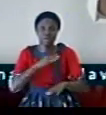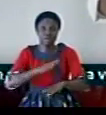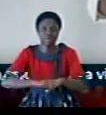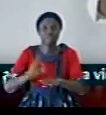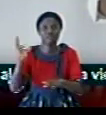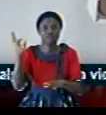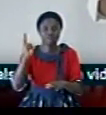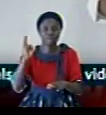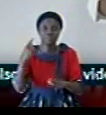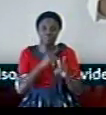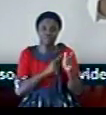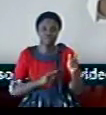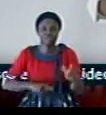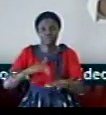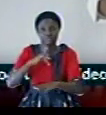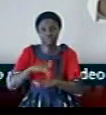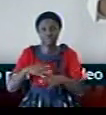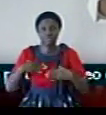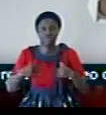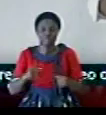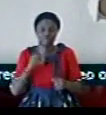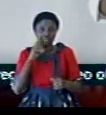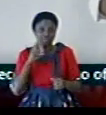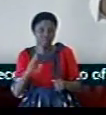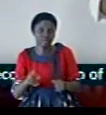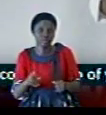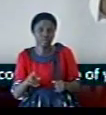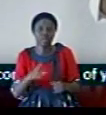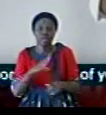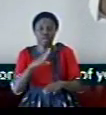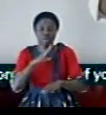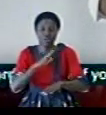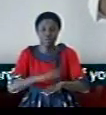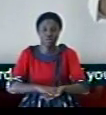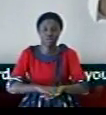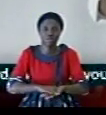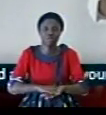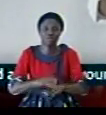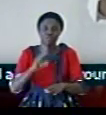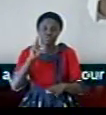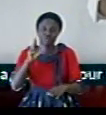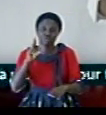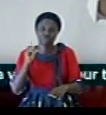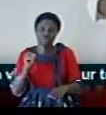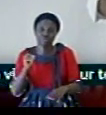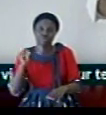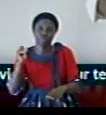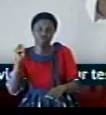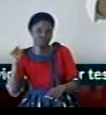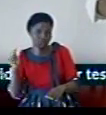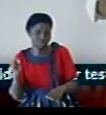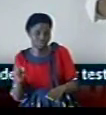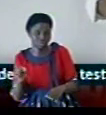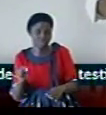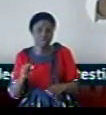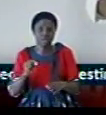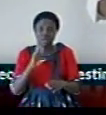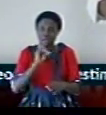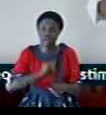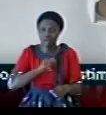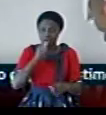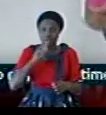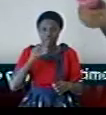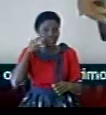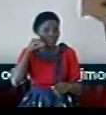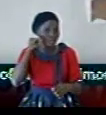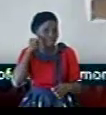since 2020, I've been on drugs every day, morning and night. But the second day, which is on